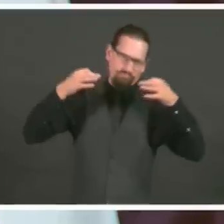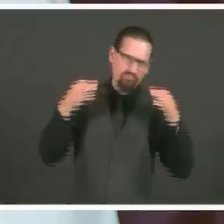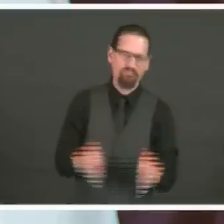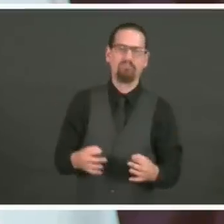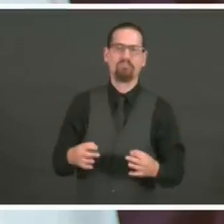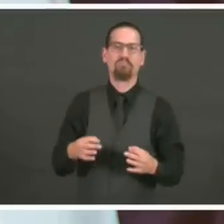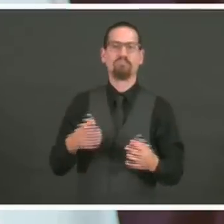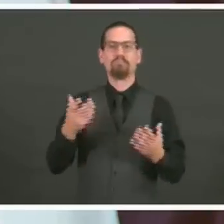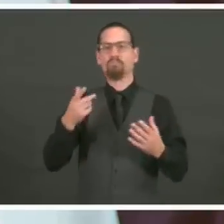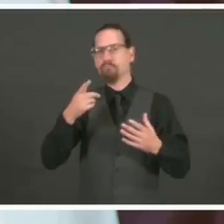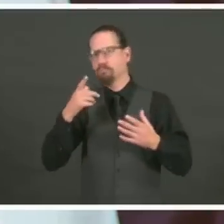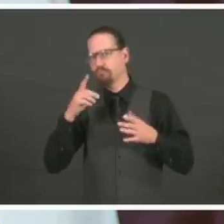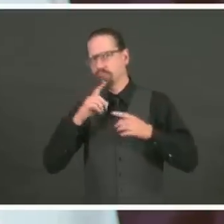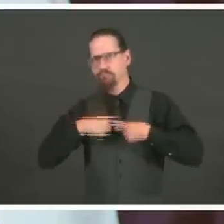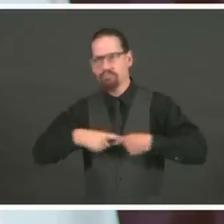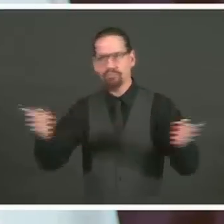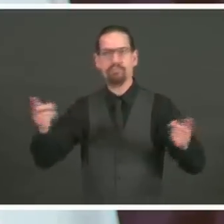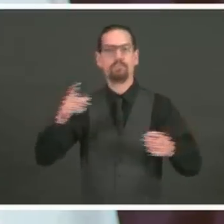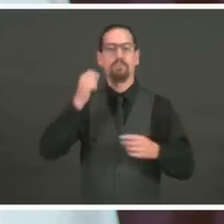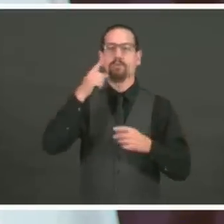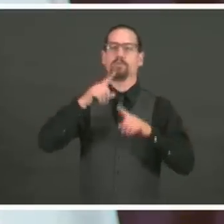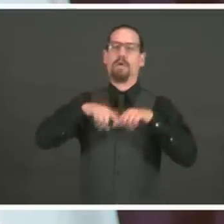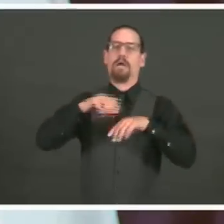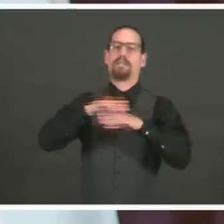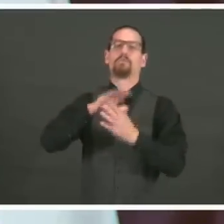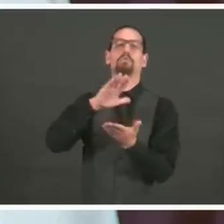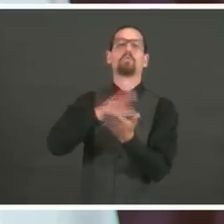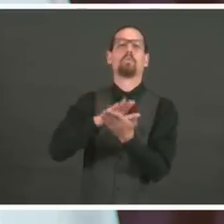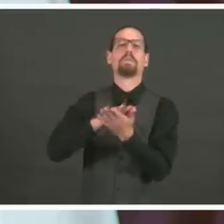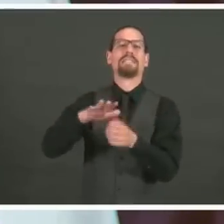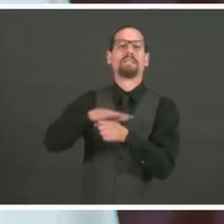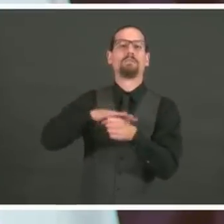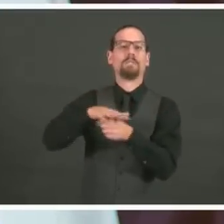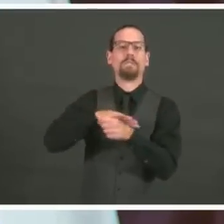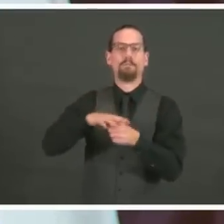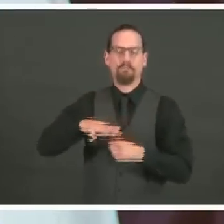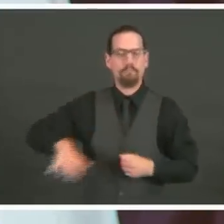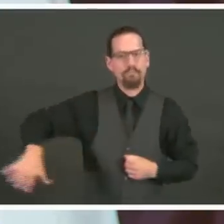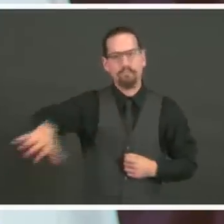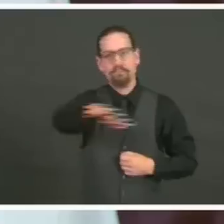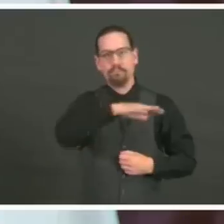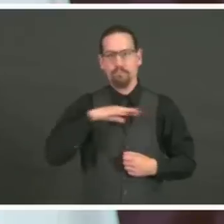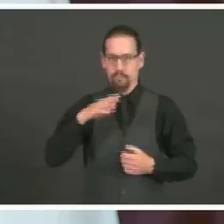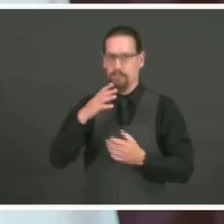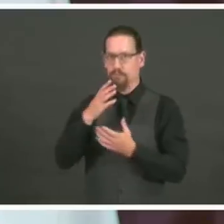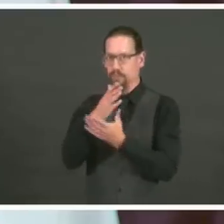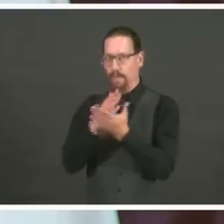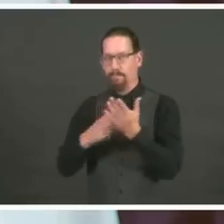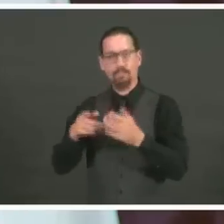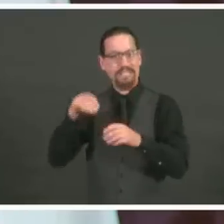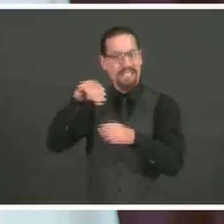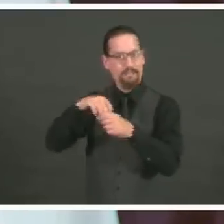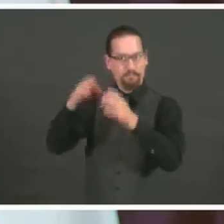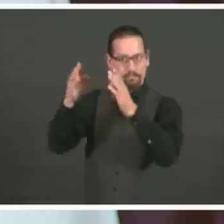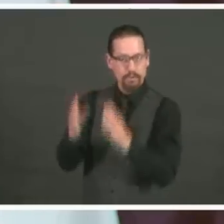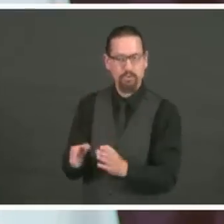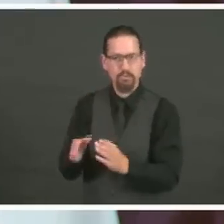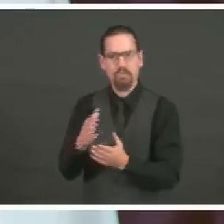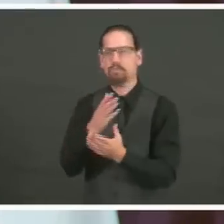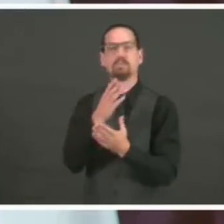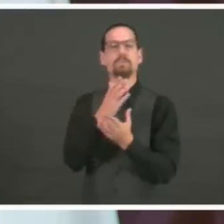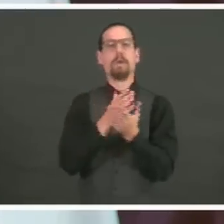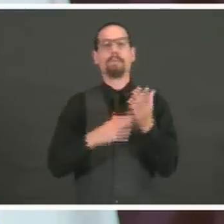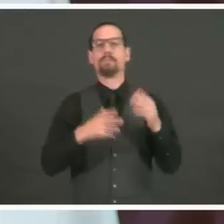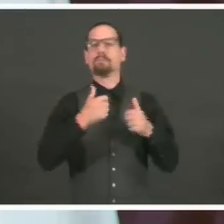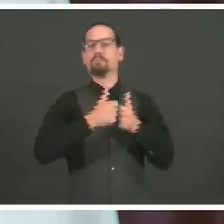in the community, whether they'll be full in-person, partial, or fully at home. But once we get going, there are